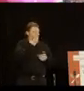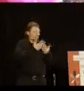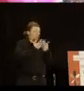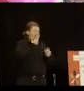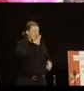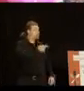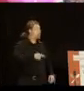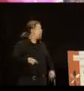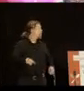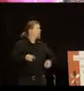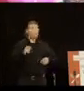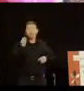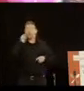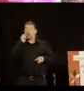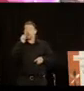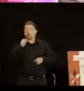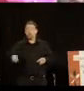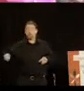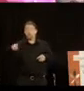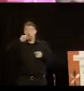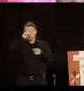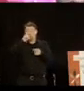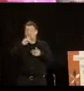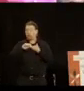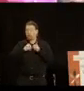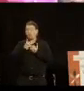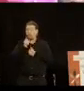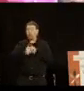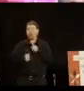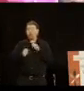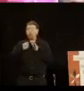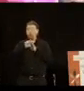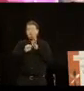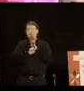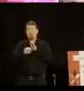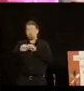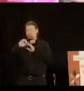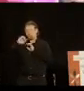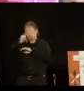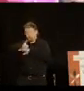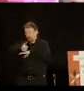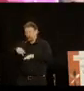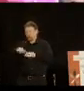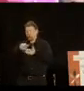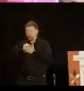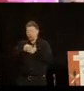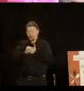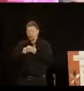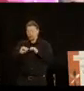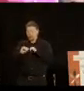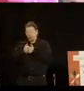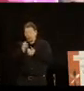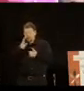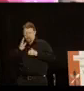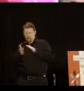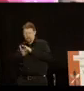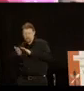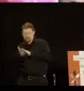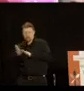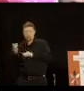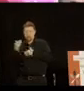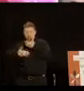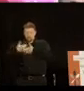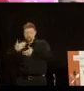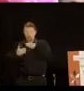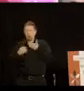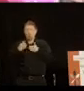And what's so cool, if you think about how each state gets to set up this account and set up this program and how they're going to run, we report some national